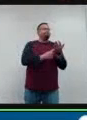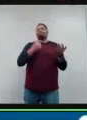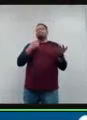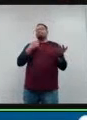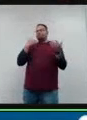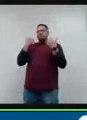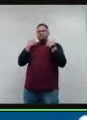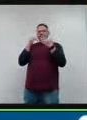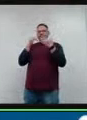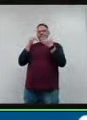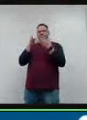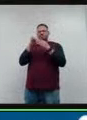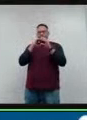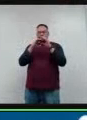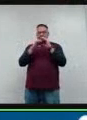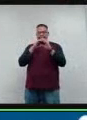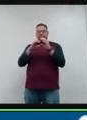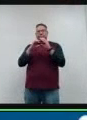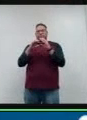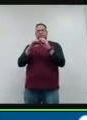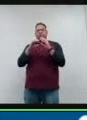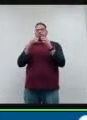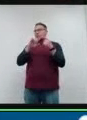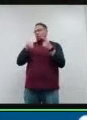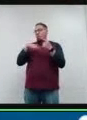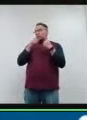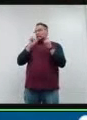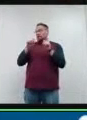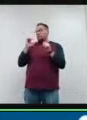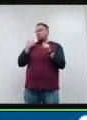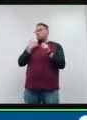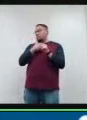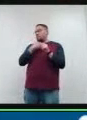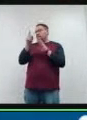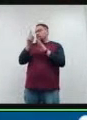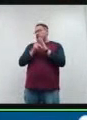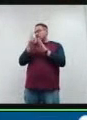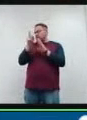conversations offline about when can we get that policy on an agenda,